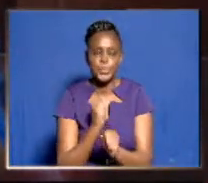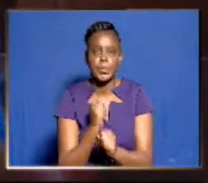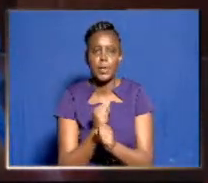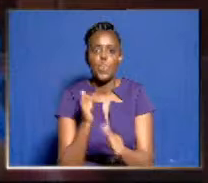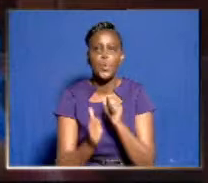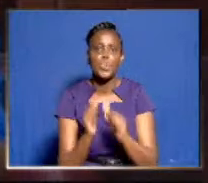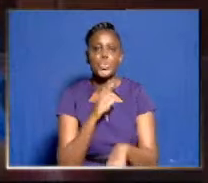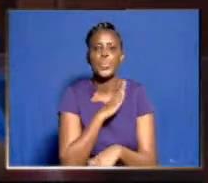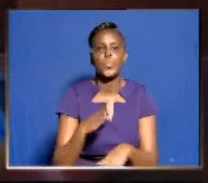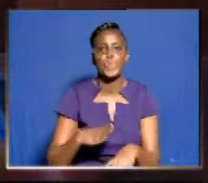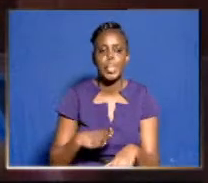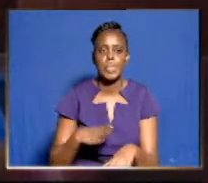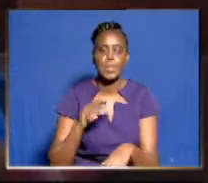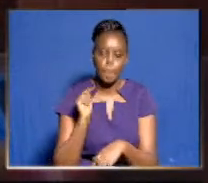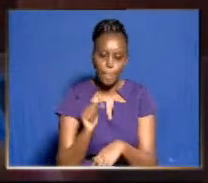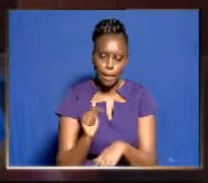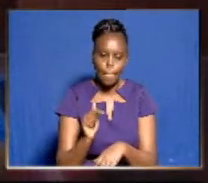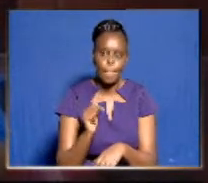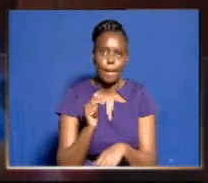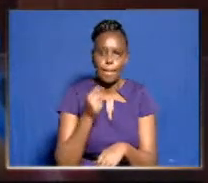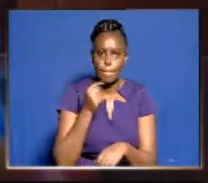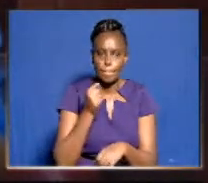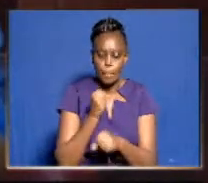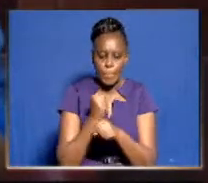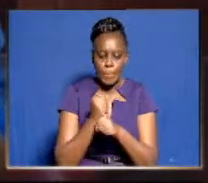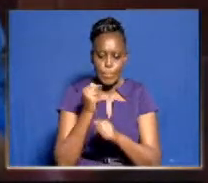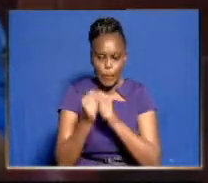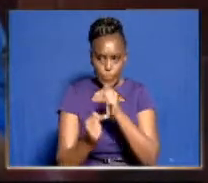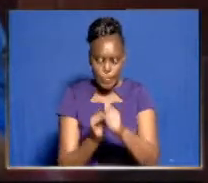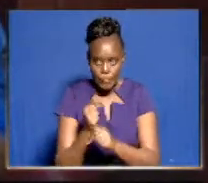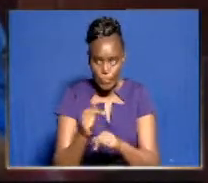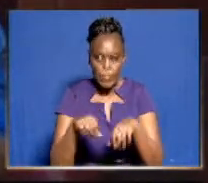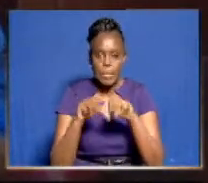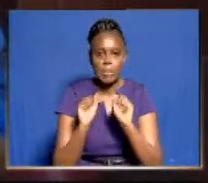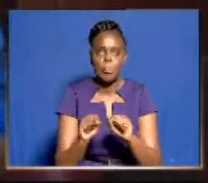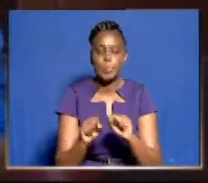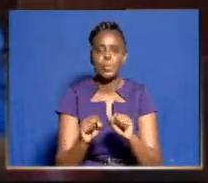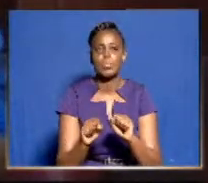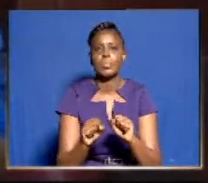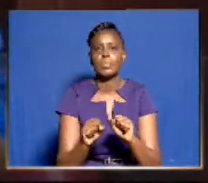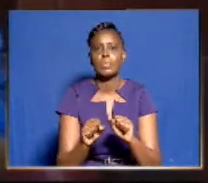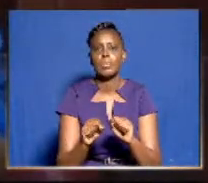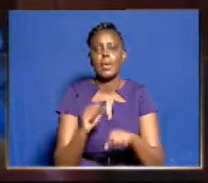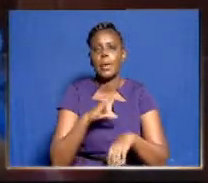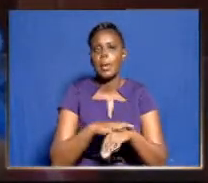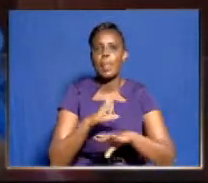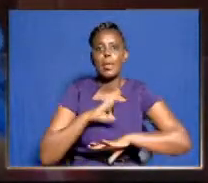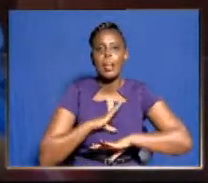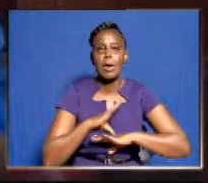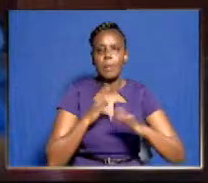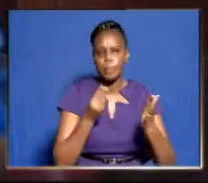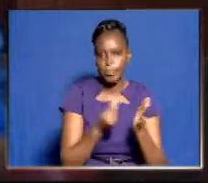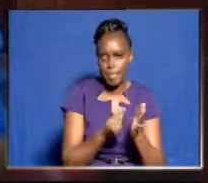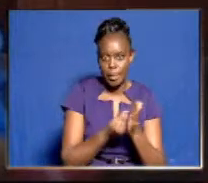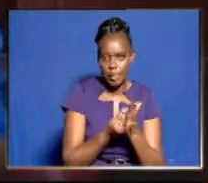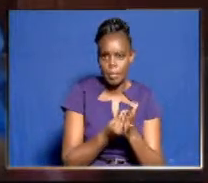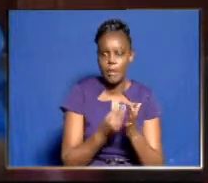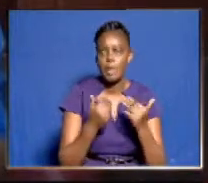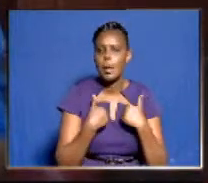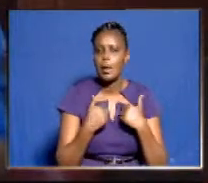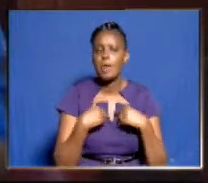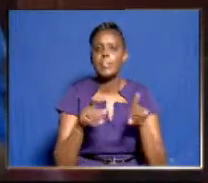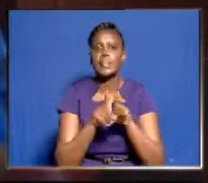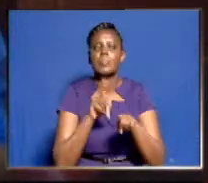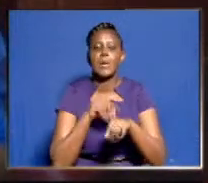which the committee is undertaking currently, so that they get adequate funding. And we have